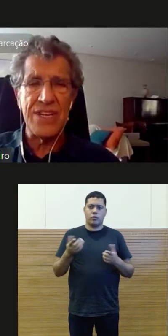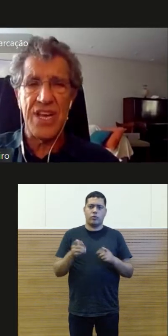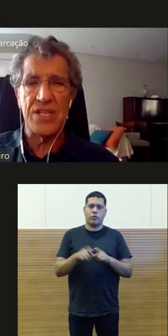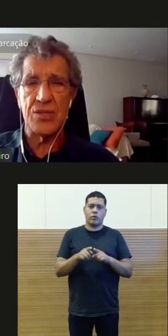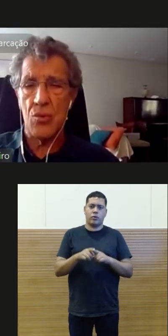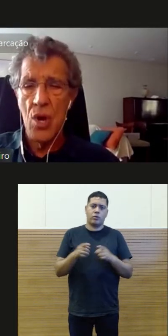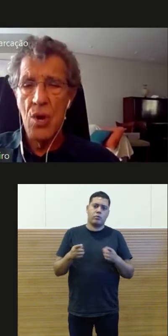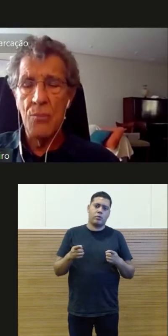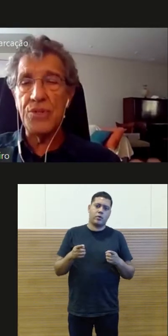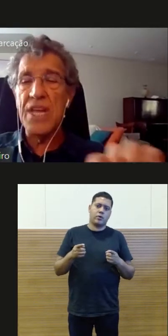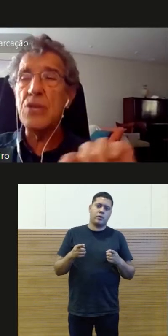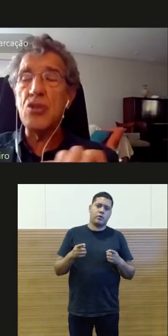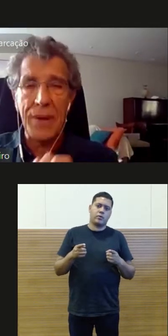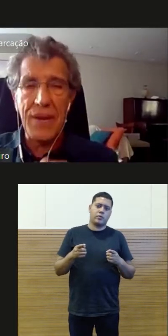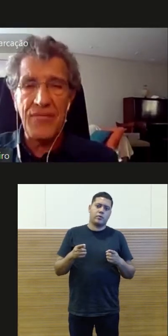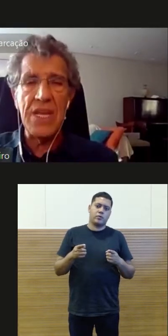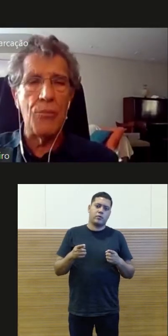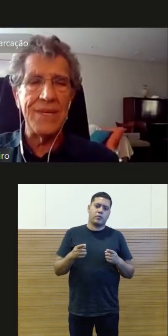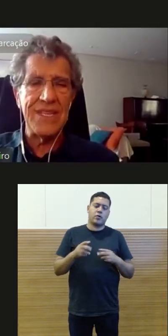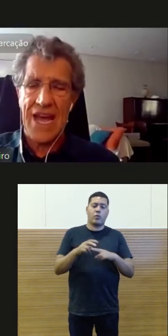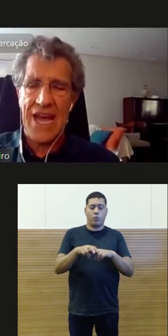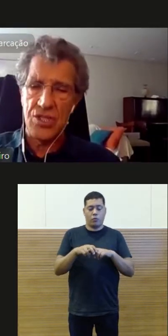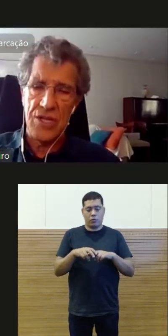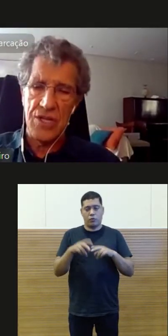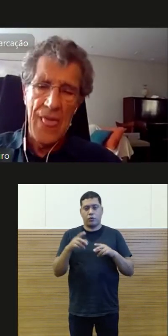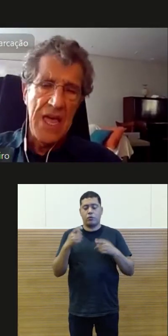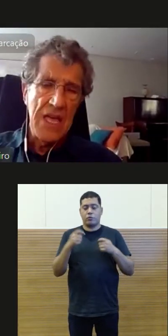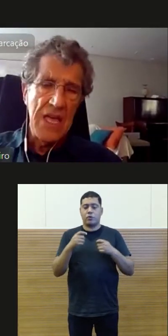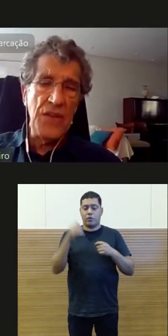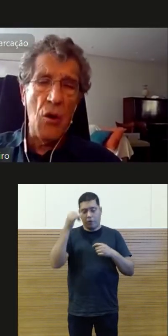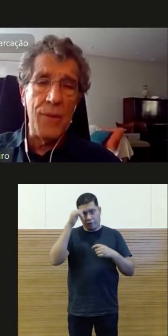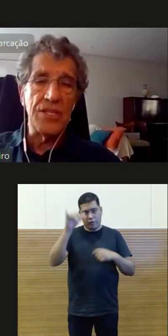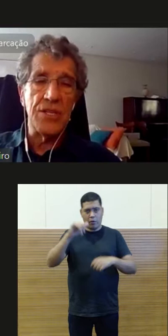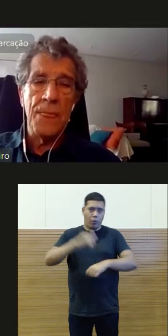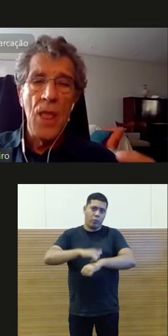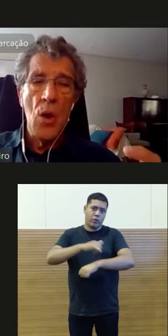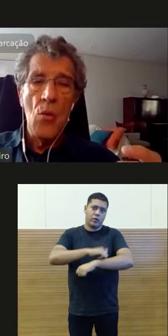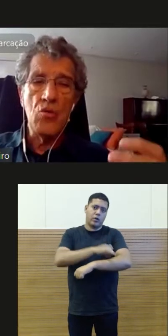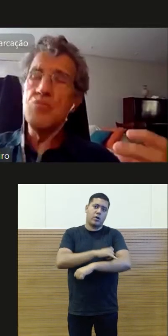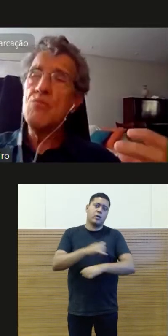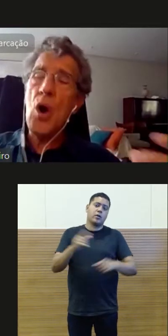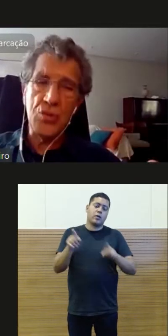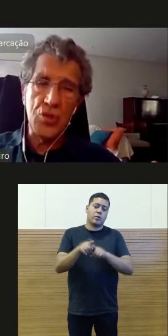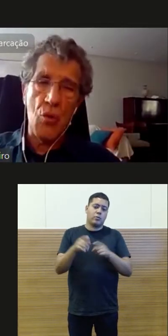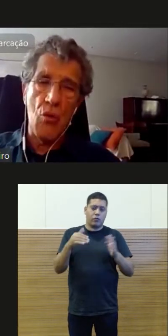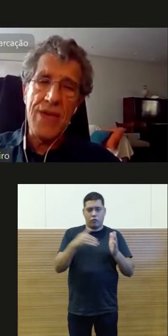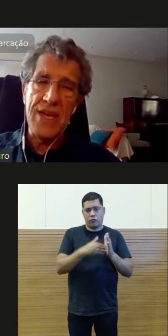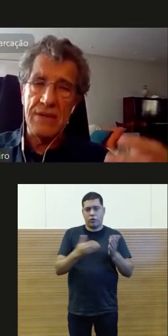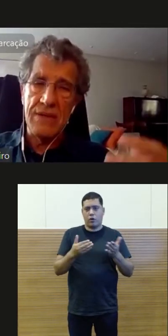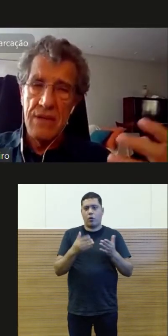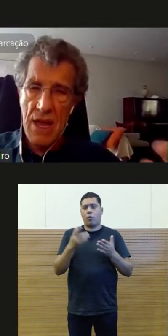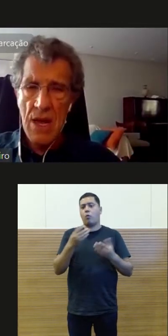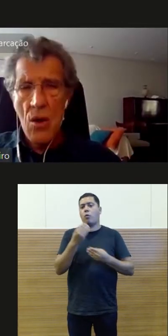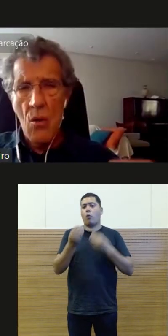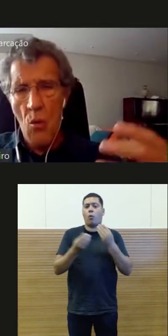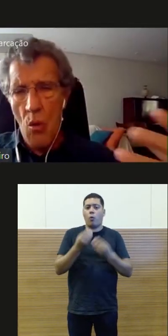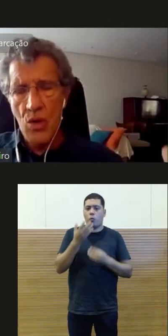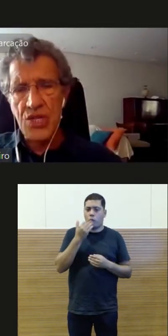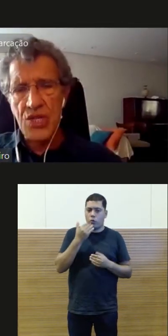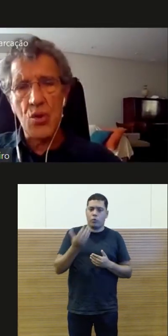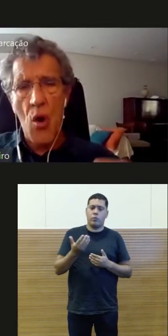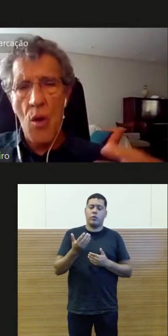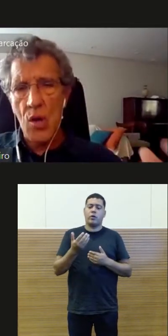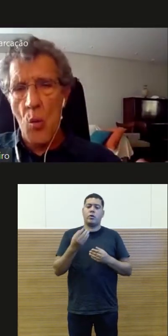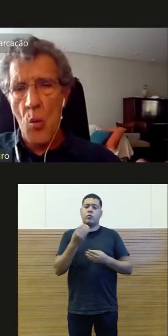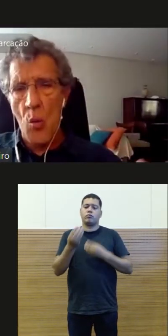or capacity of regulate the energy balance to try and prevent obesity. And finally, the